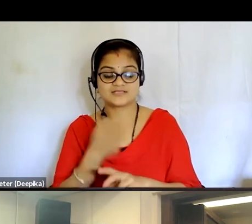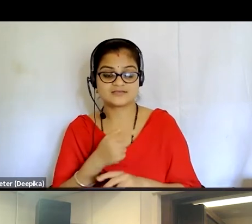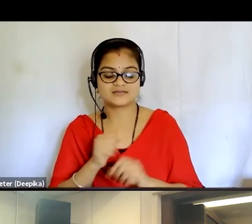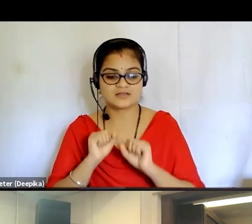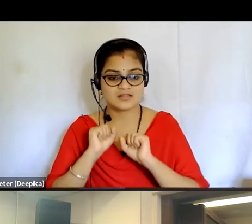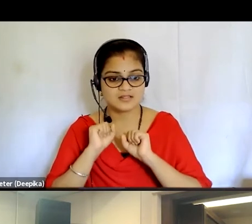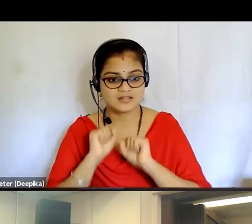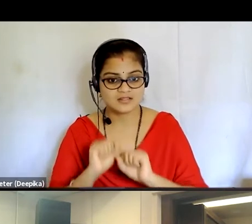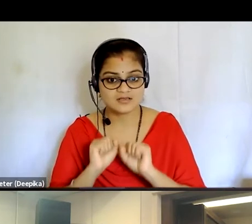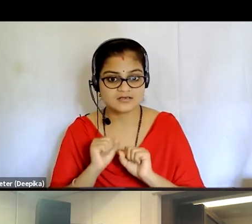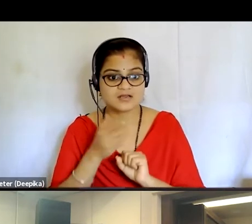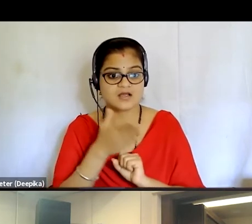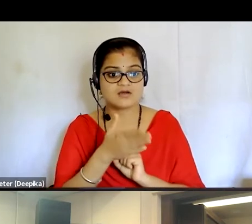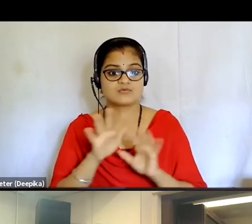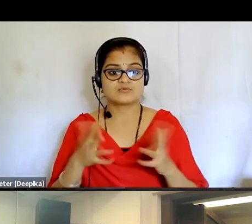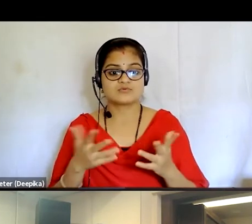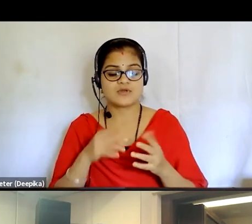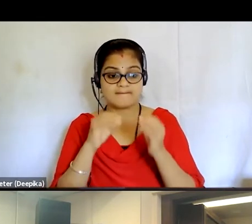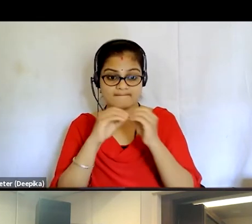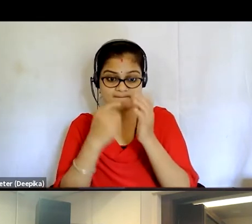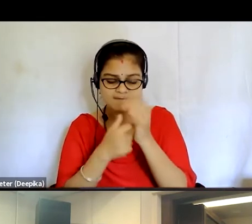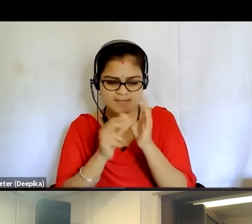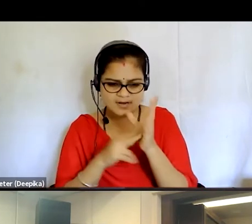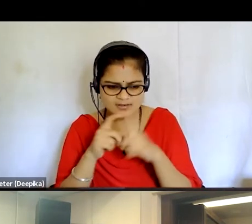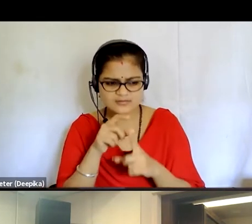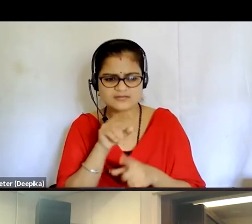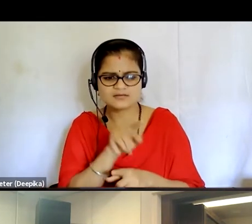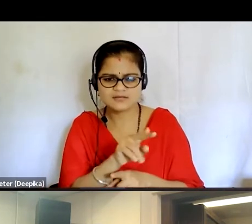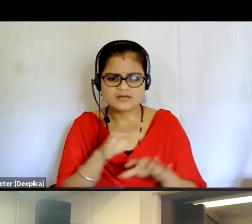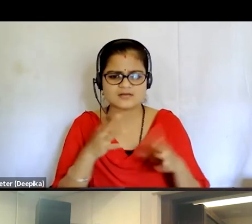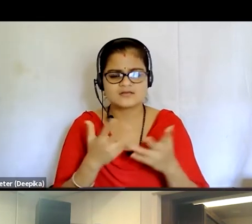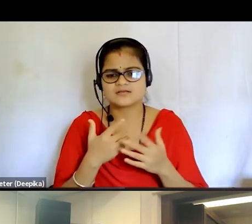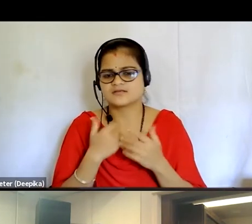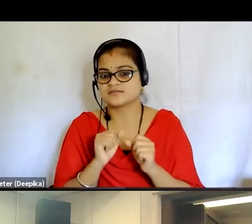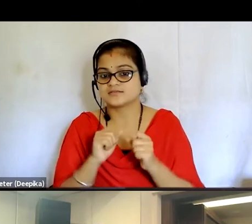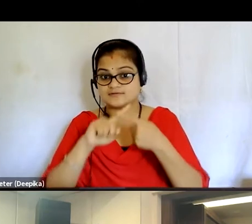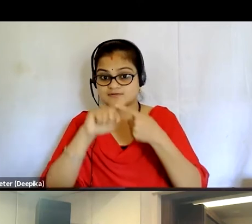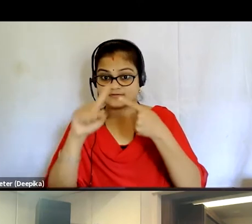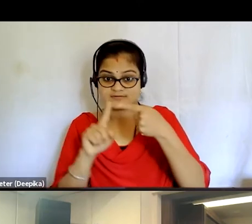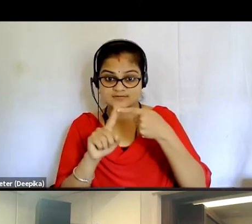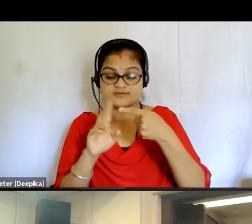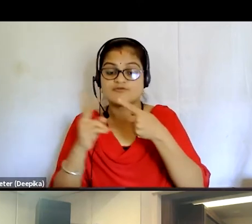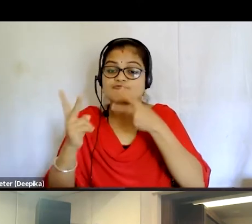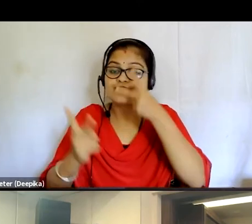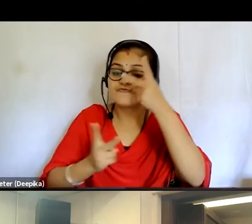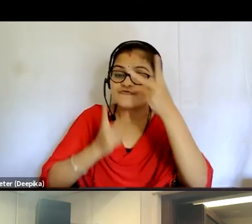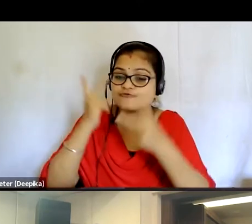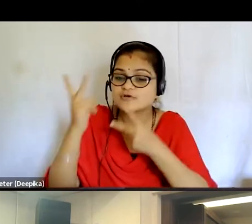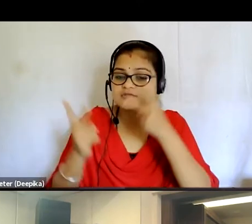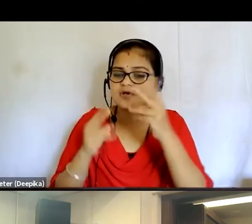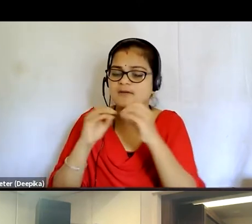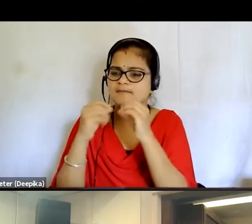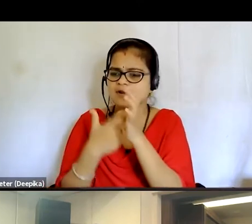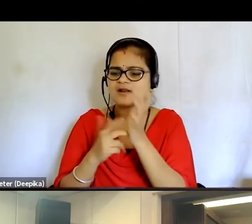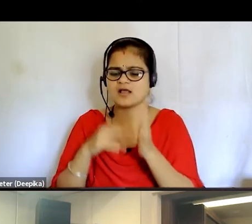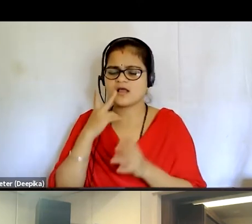to the nub of what the brand is all about. So our first stage is really just visualizing the brand as if it were a human